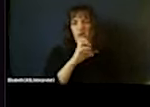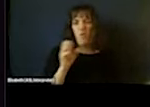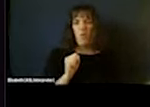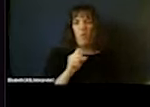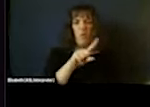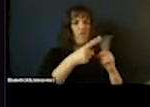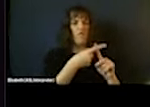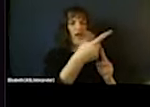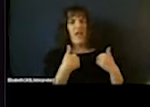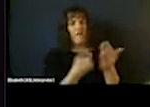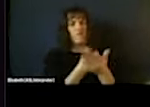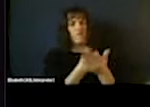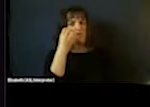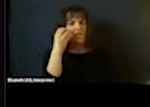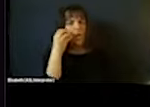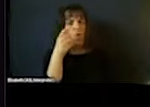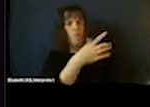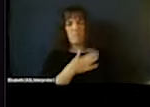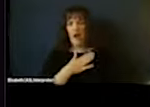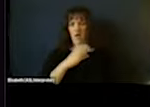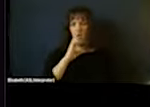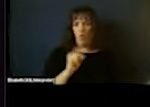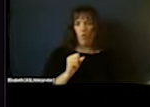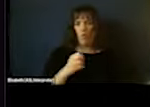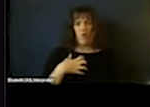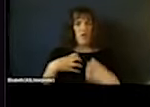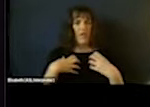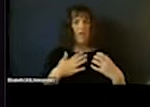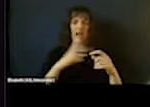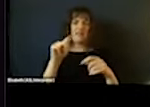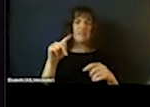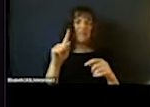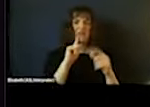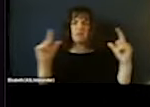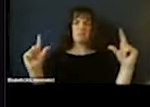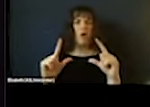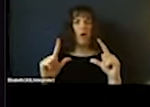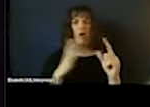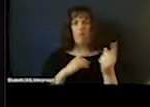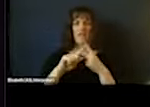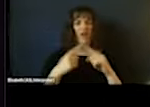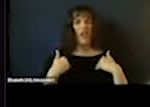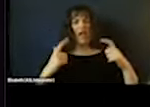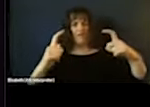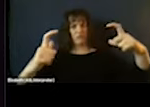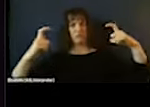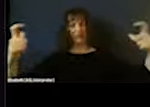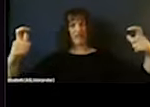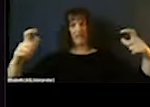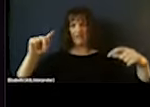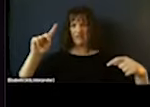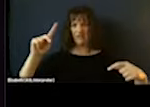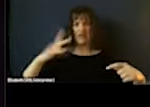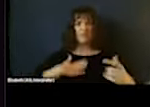very updated new model of the phone. And then why my TV screens are small, even if my friends has a big, huge screens. And why my